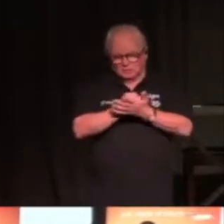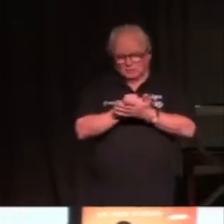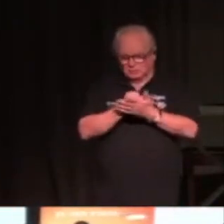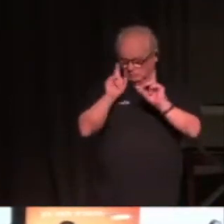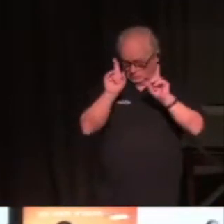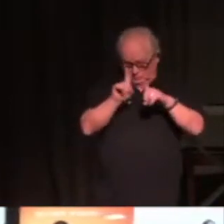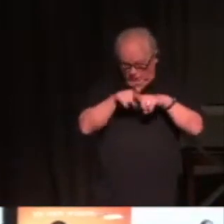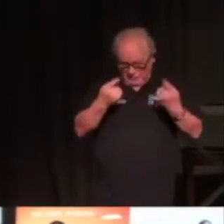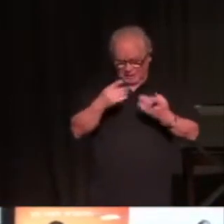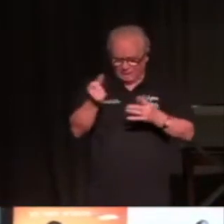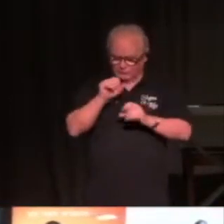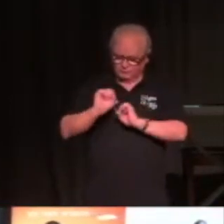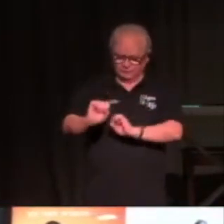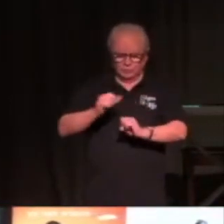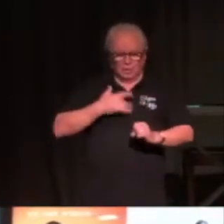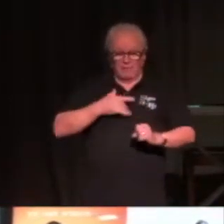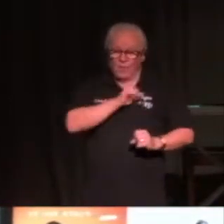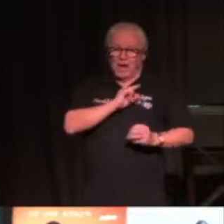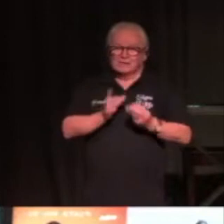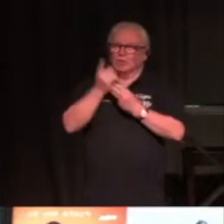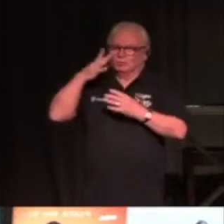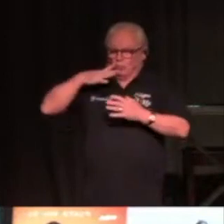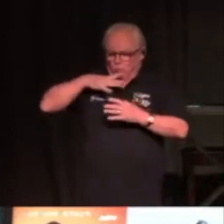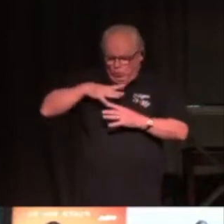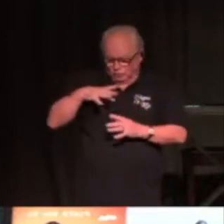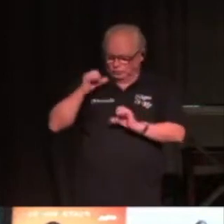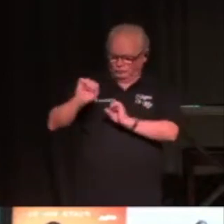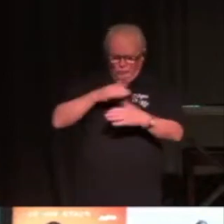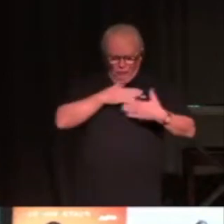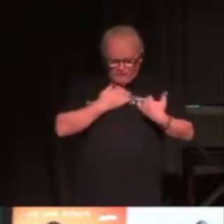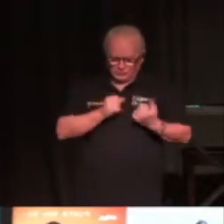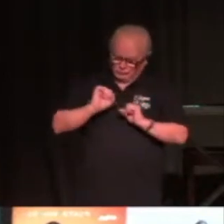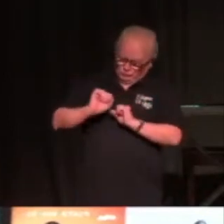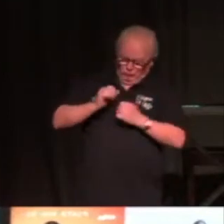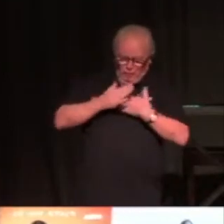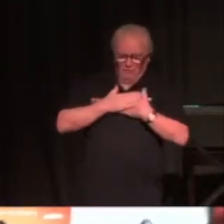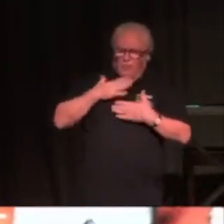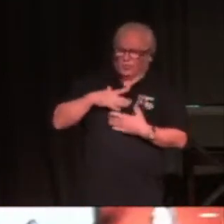All right? He wants your heart. He wants your love. And if it's not the love,